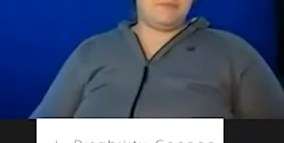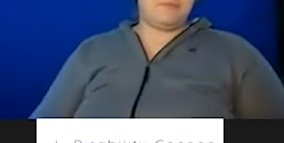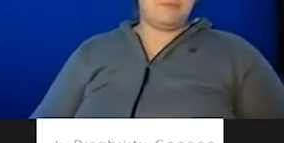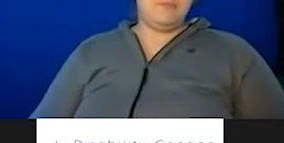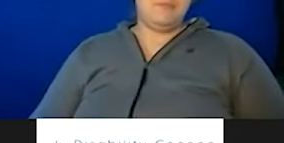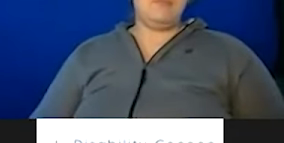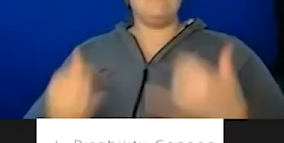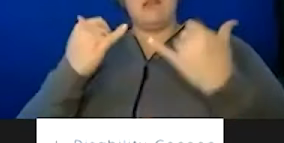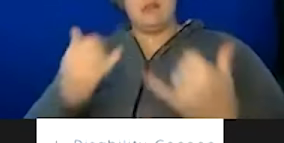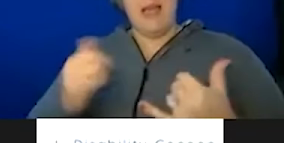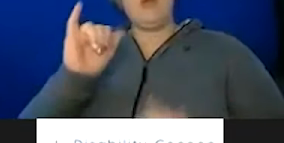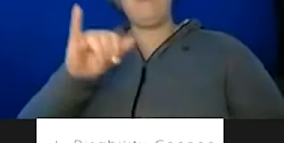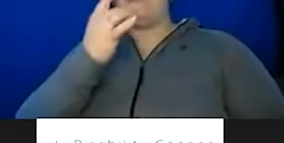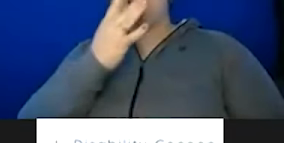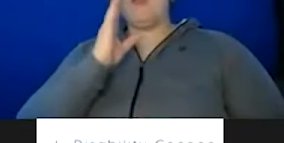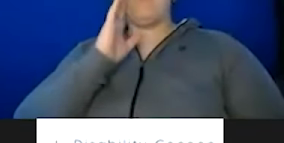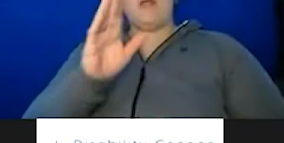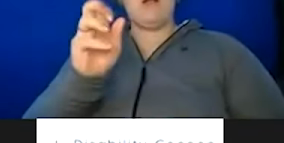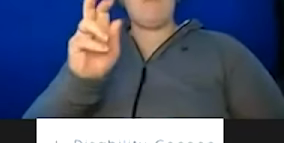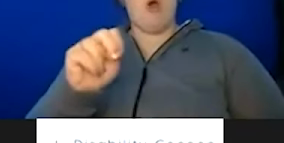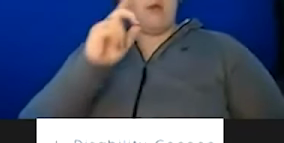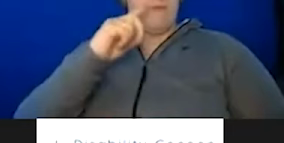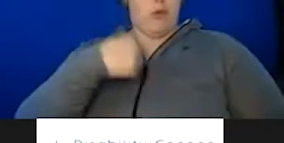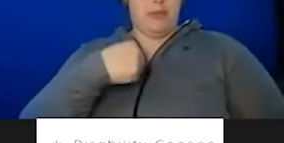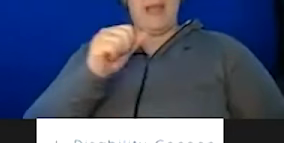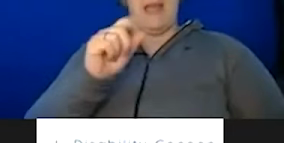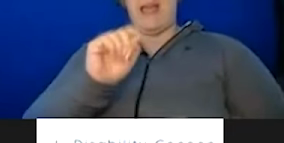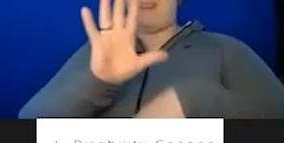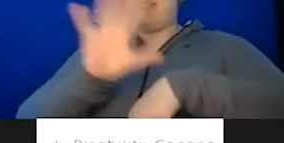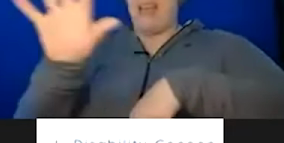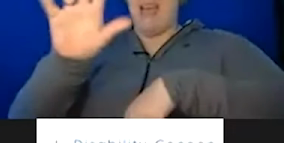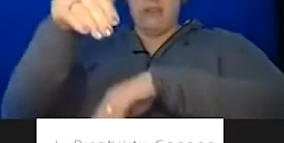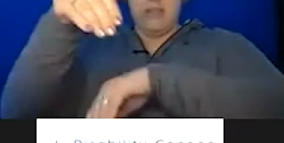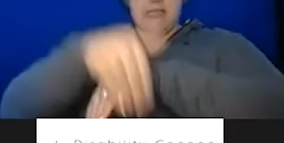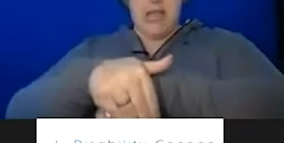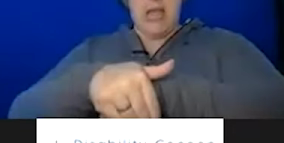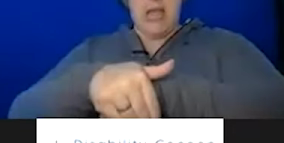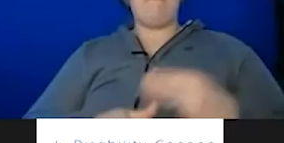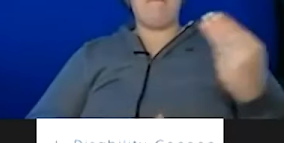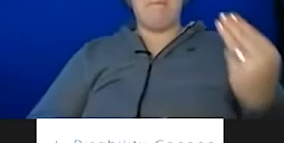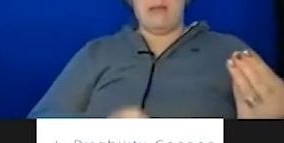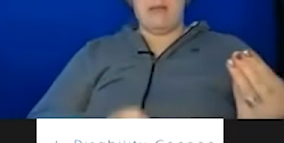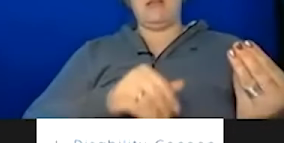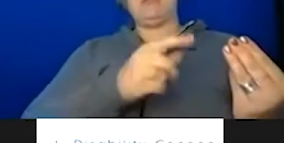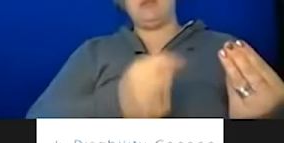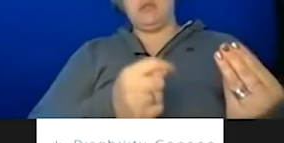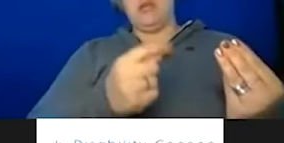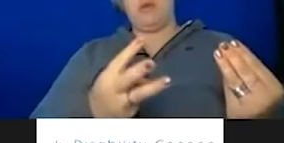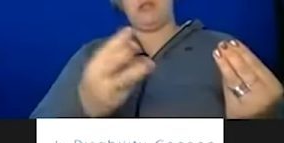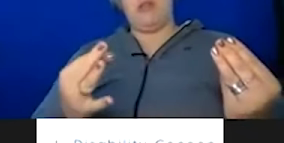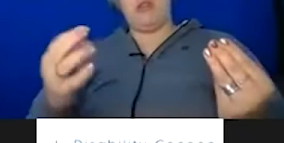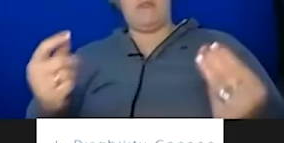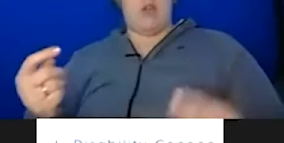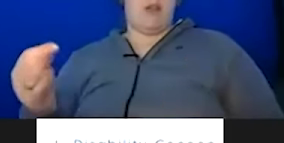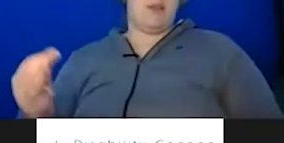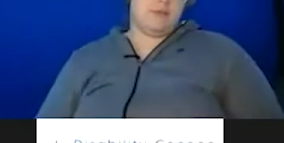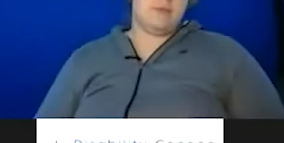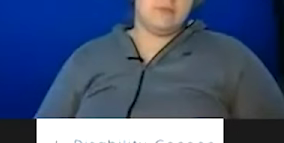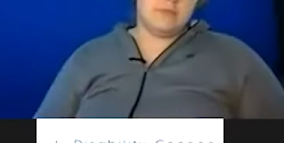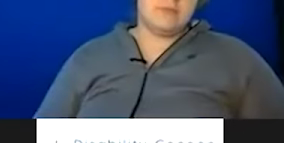light is going to come on for me at 5 o'clock every Monday, Tuesday, Wednesday, Thursday, and Friday, as soon as I hit the save button.